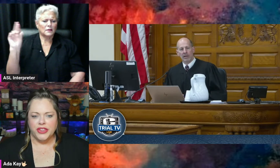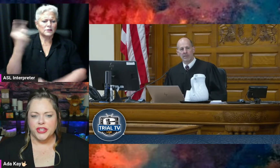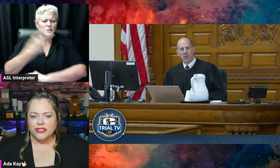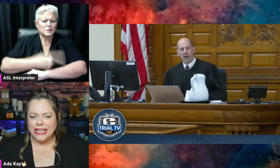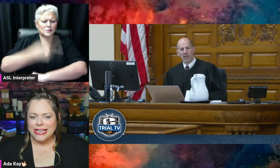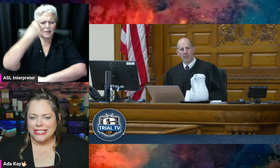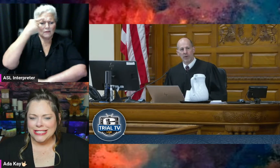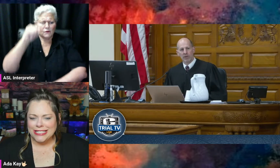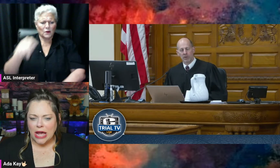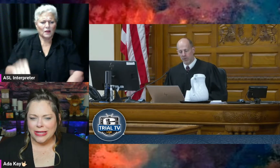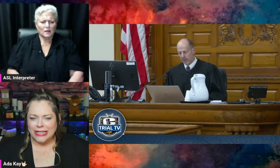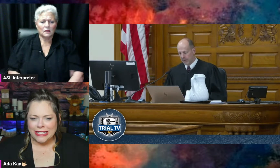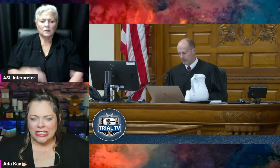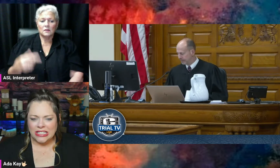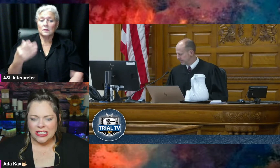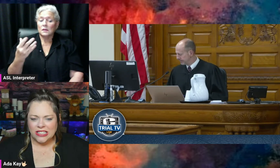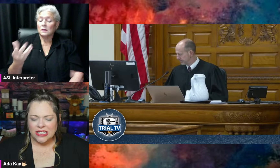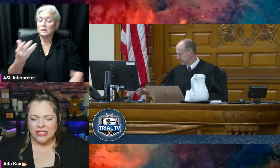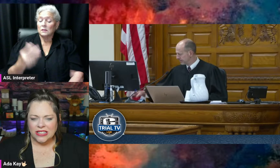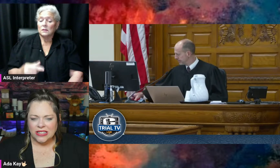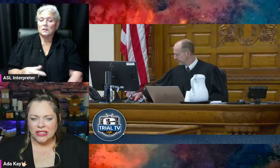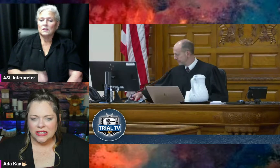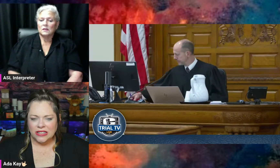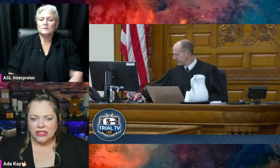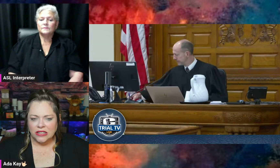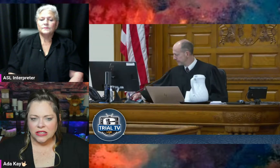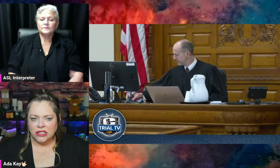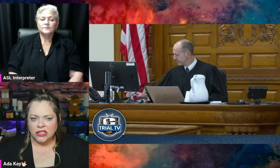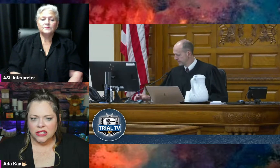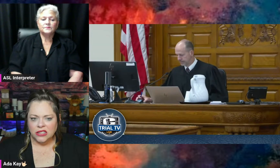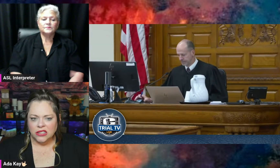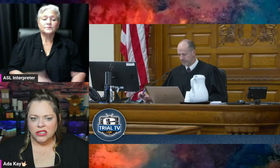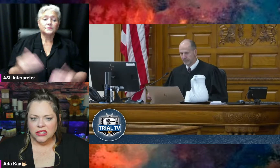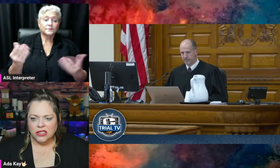Okay. A Shelley, Thursday let's go is ahead and bring Sabbath? the jury in.